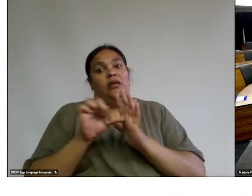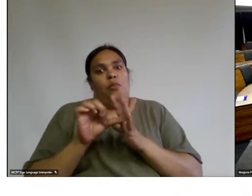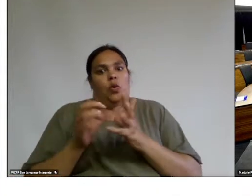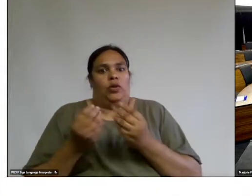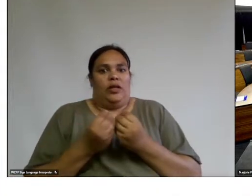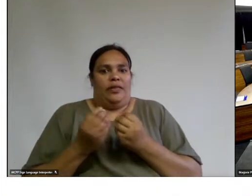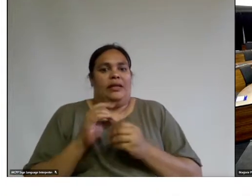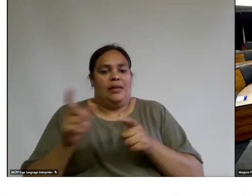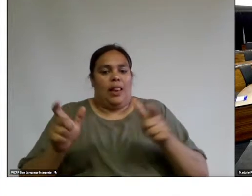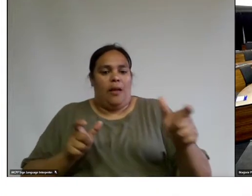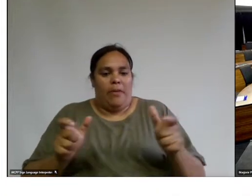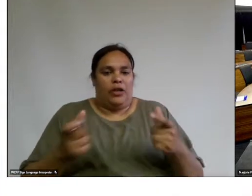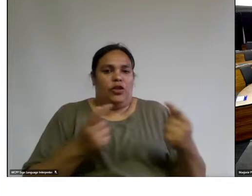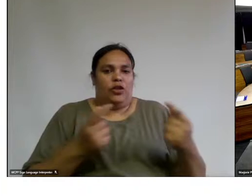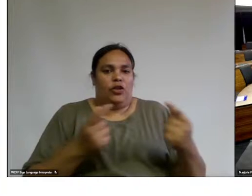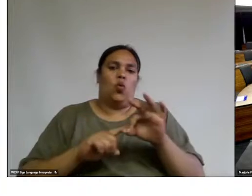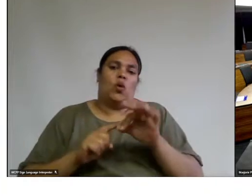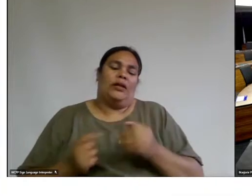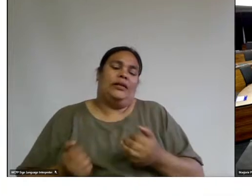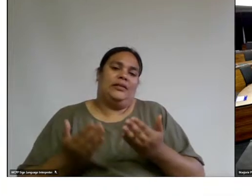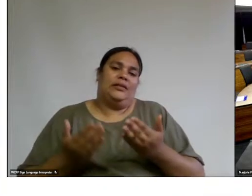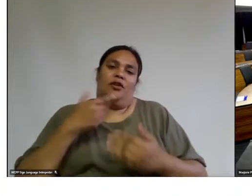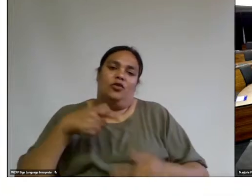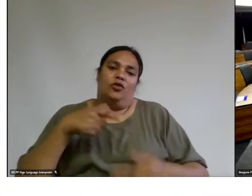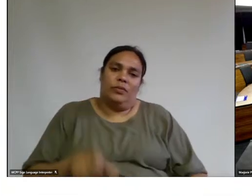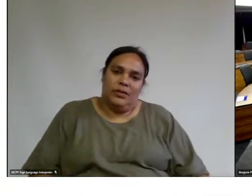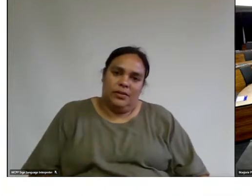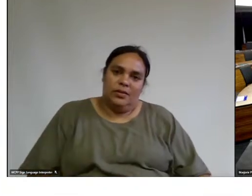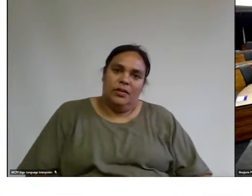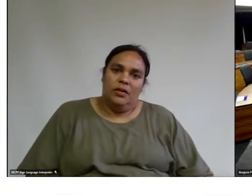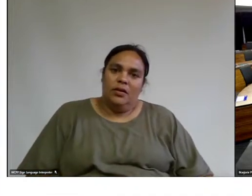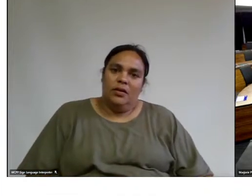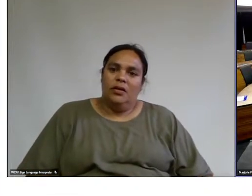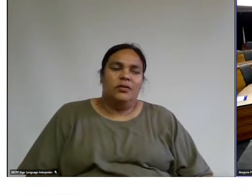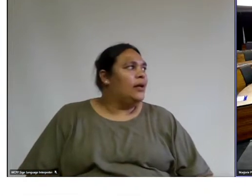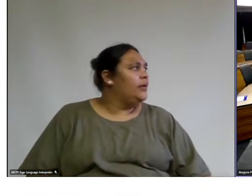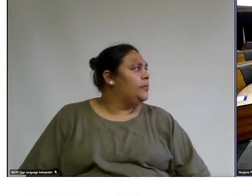and still managed to deliver a quality service. Thank you, Chair.